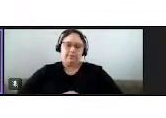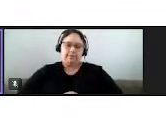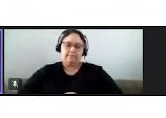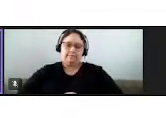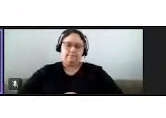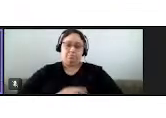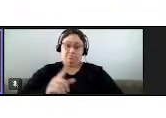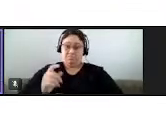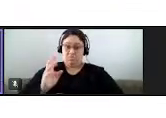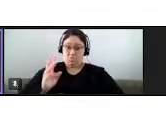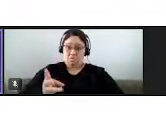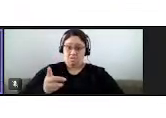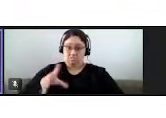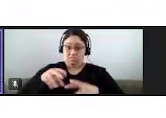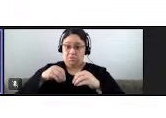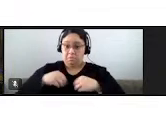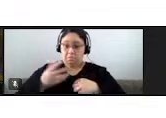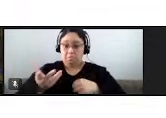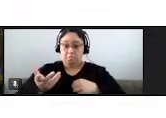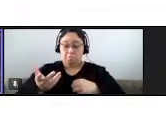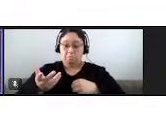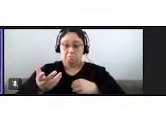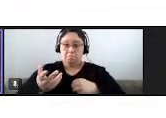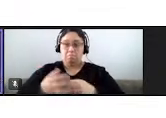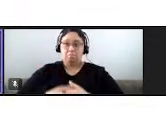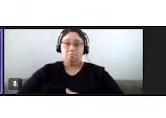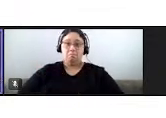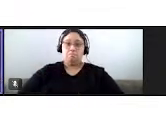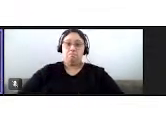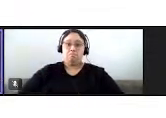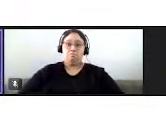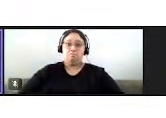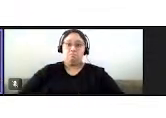Will that be acceptable?